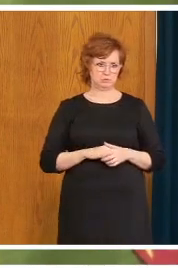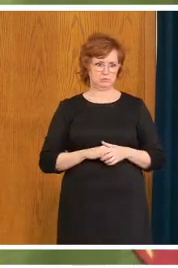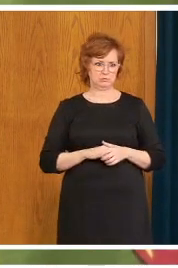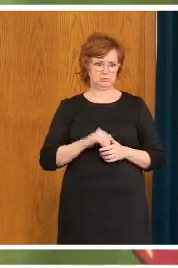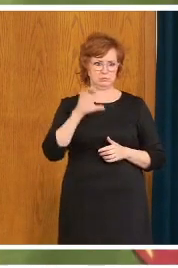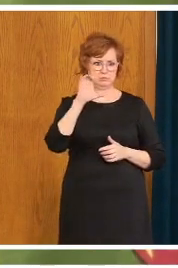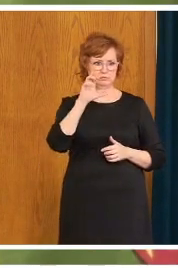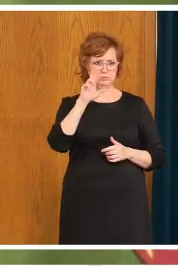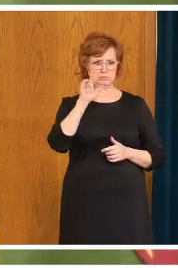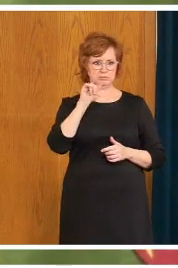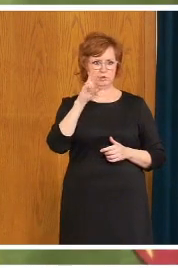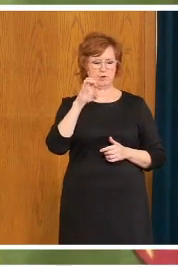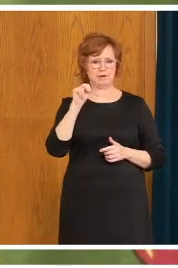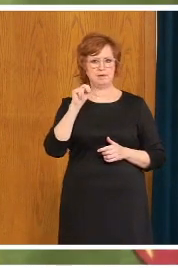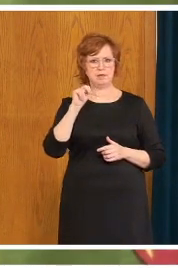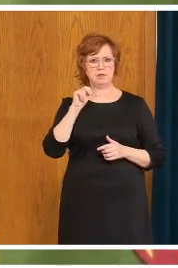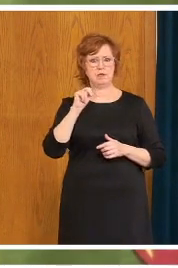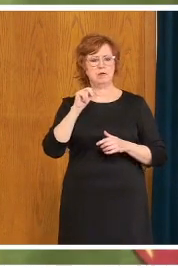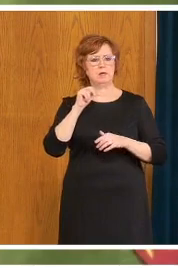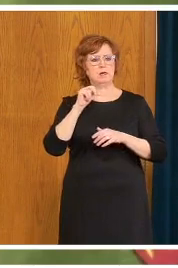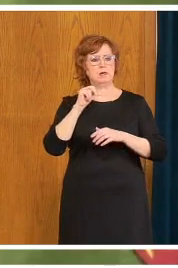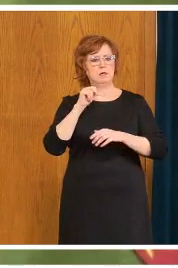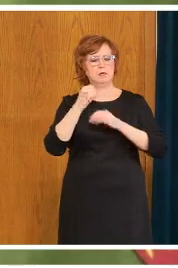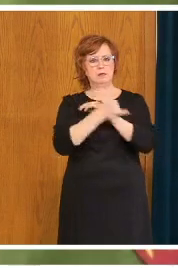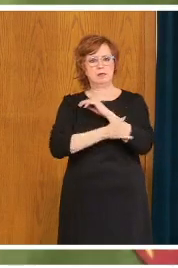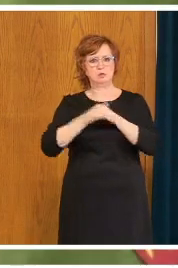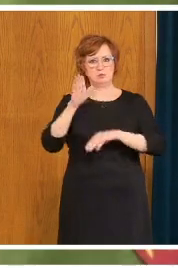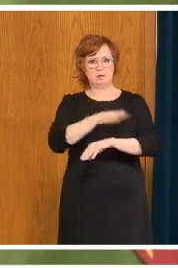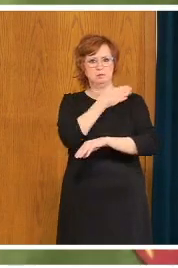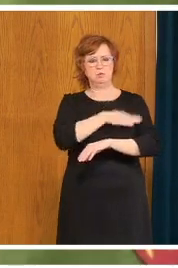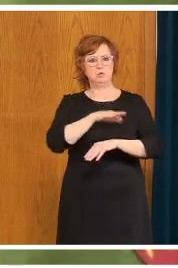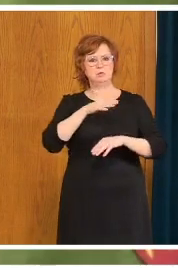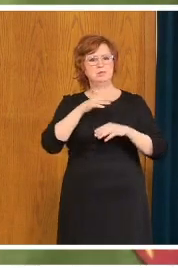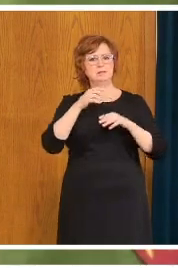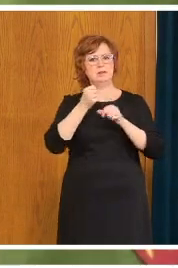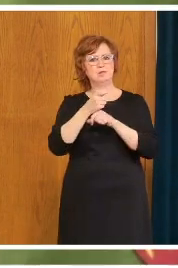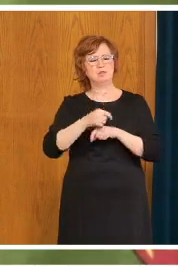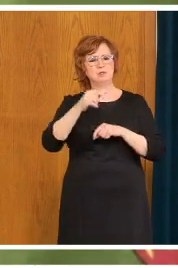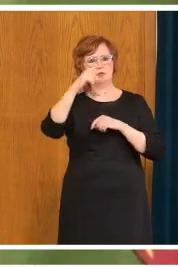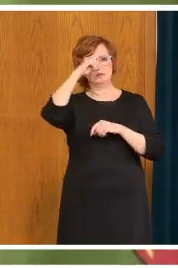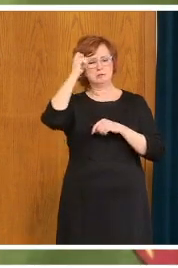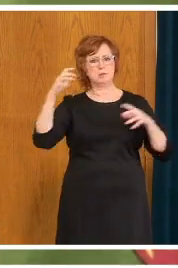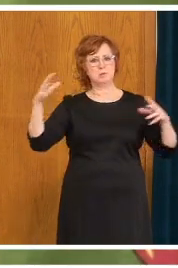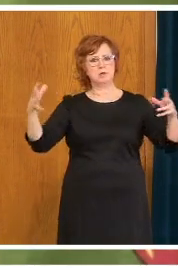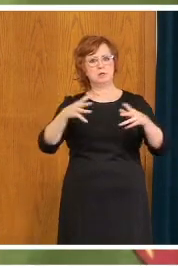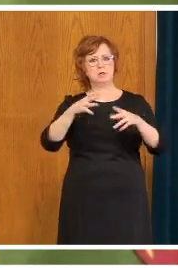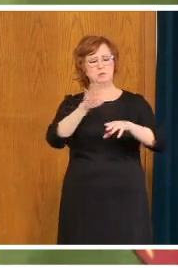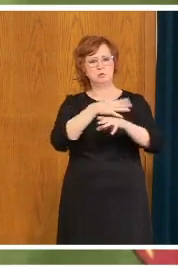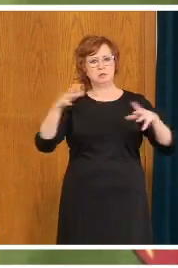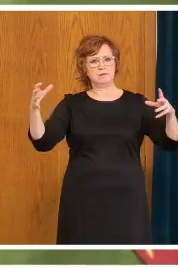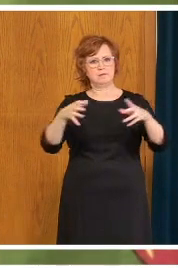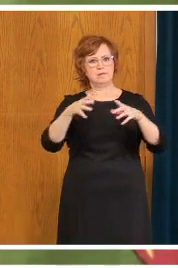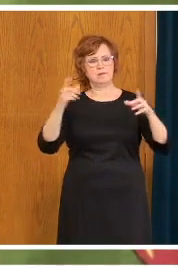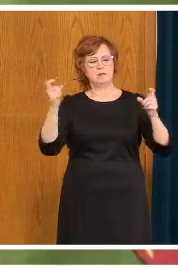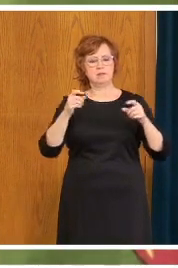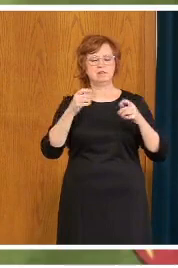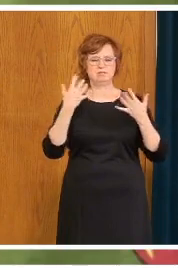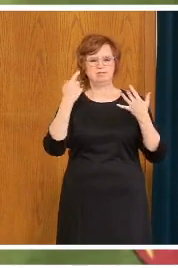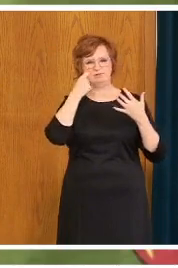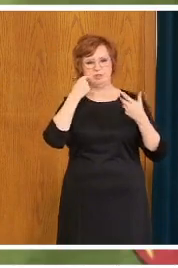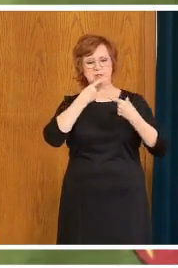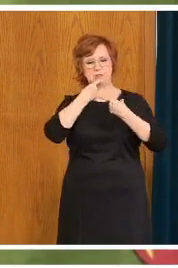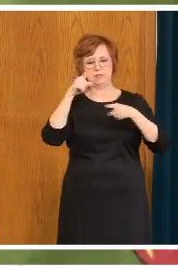Craven Country Thunder was just canceled. Looking to the summer, has there been